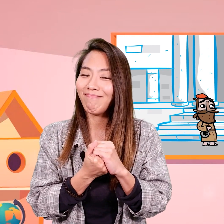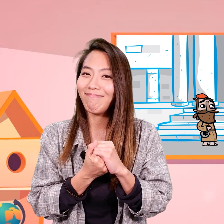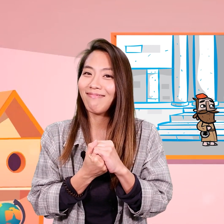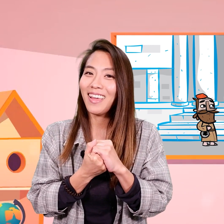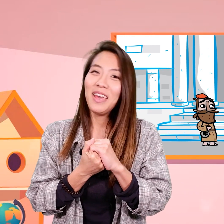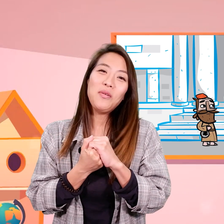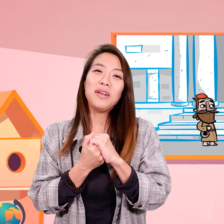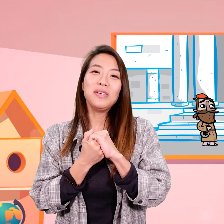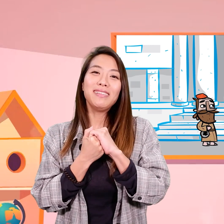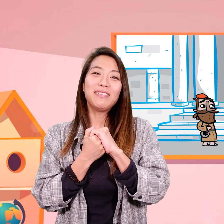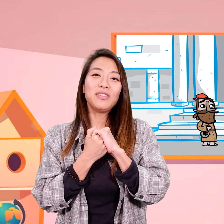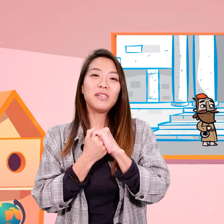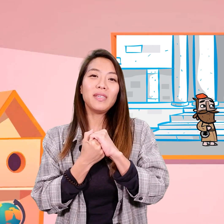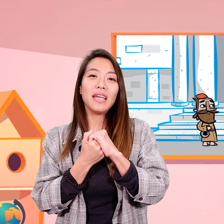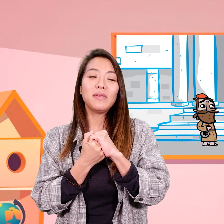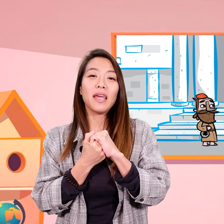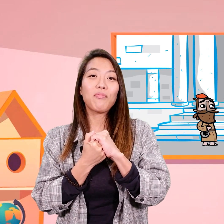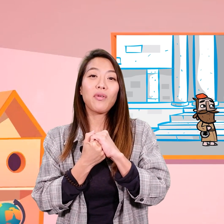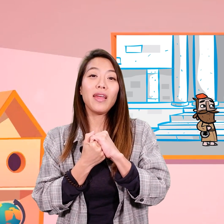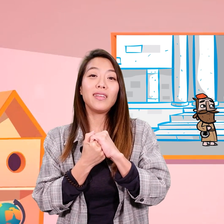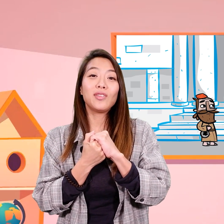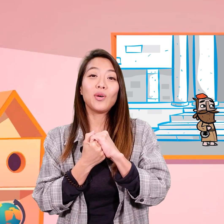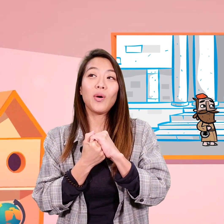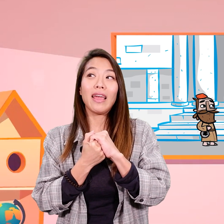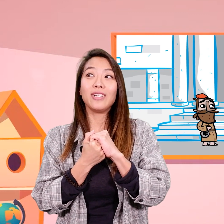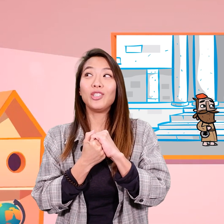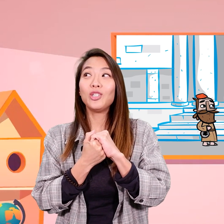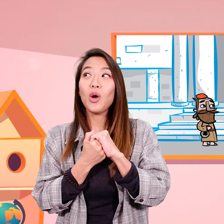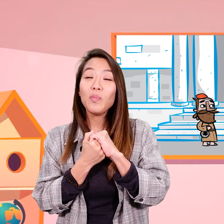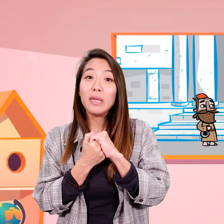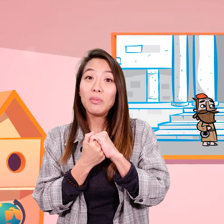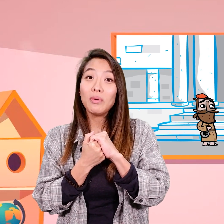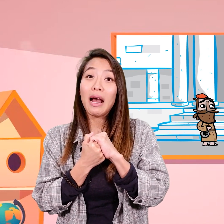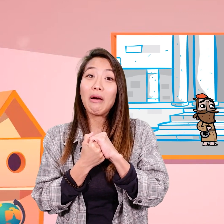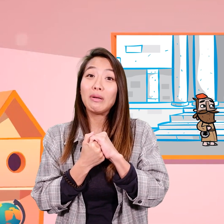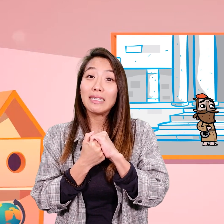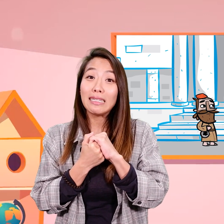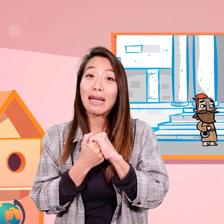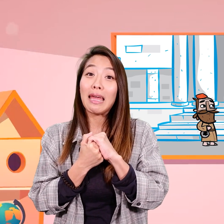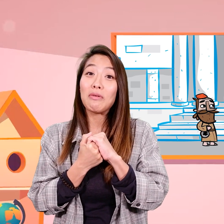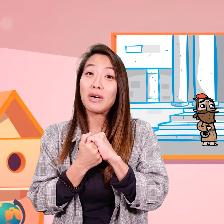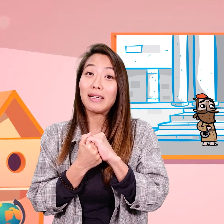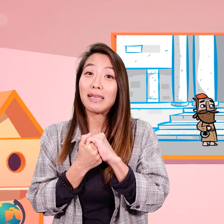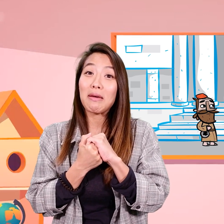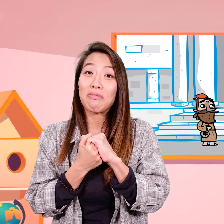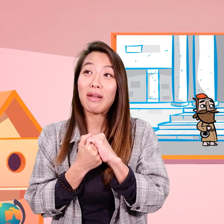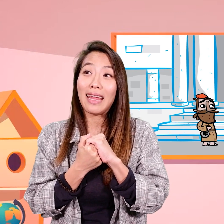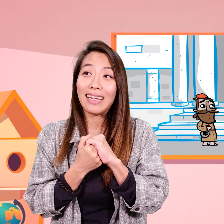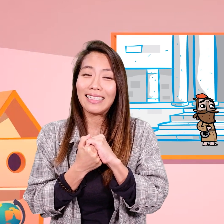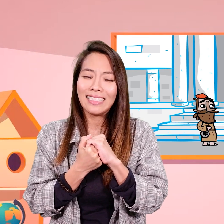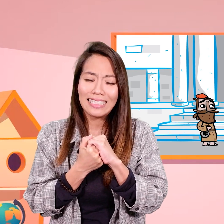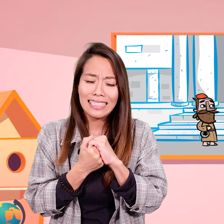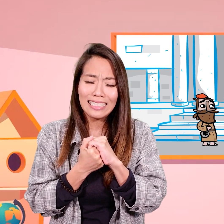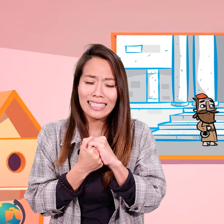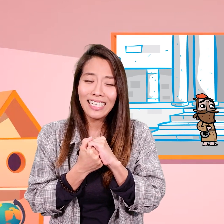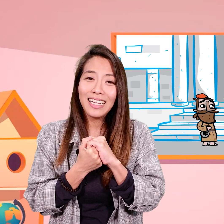pray? When I was little, sometimes I prayed so I could show people how good I was at